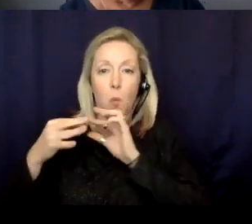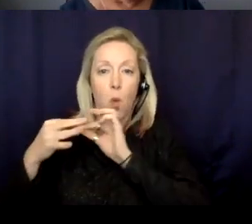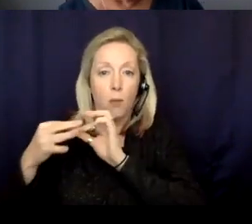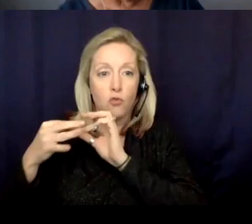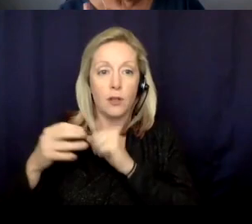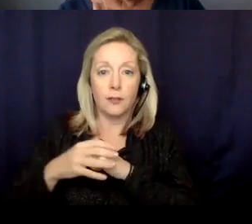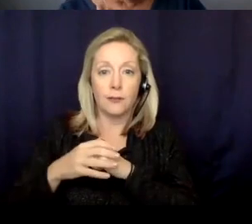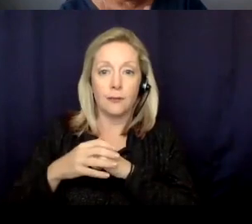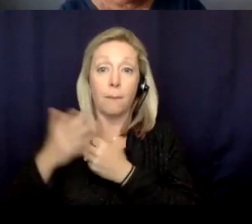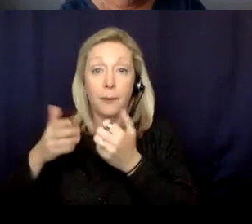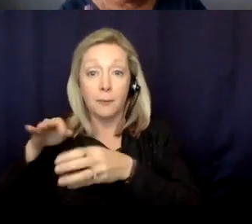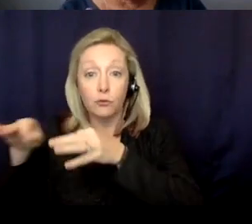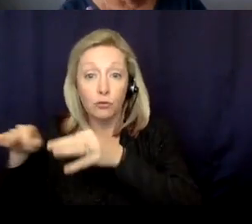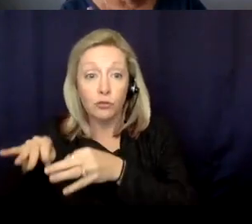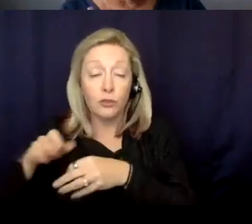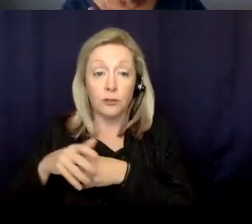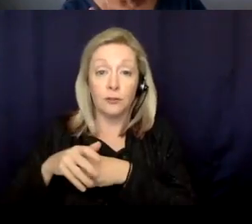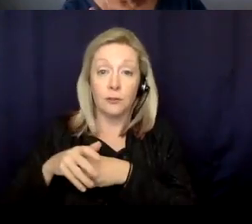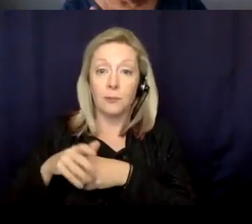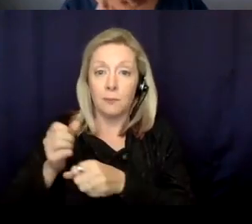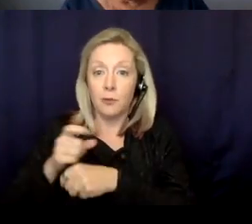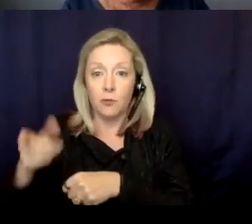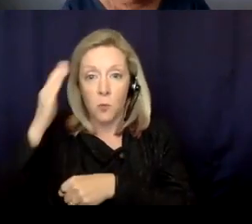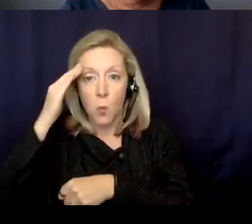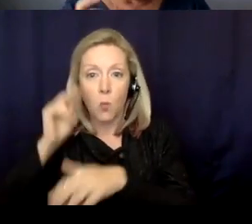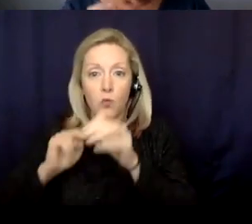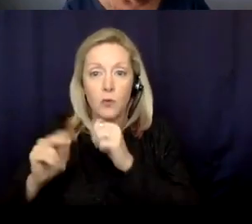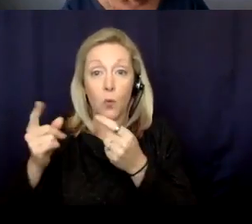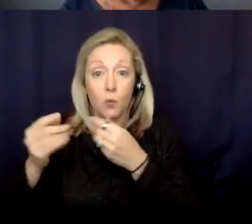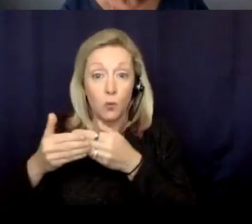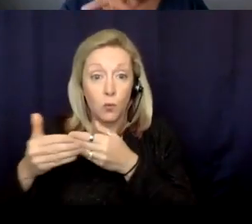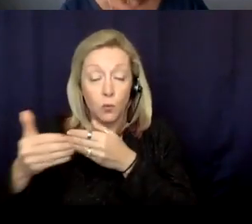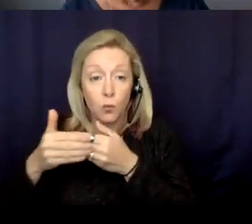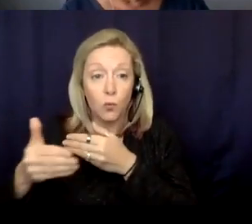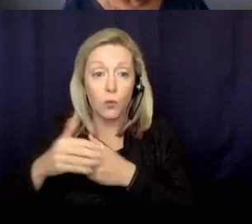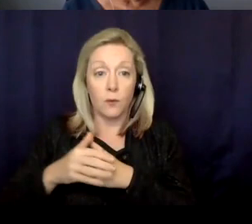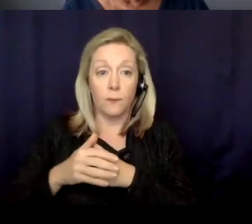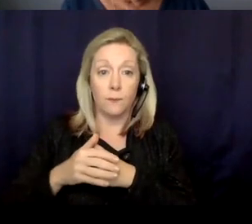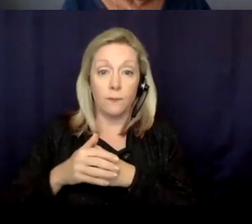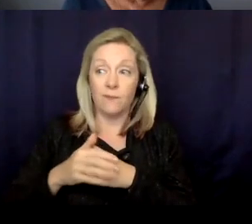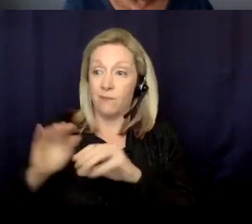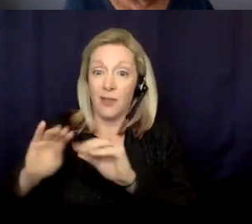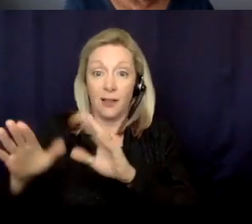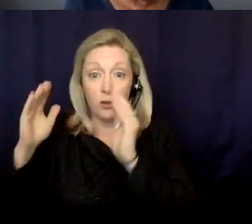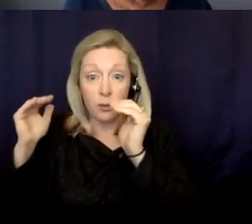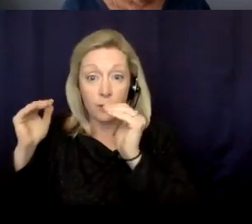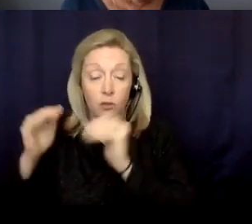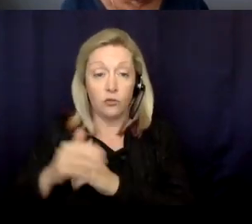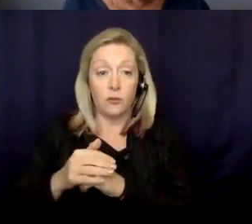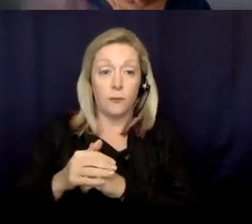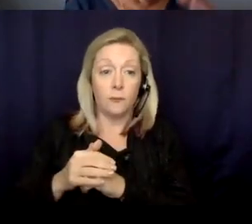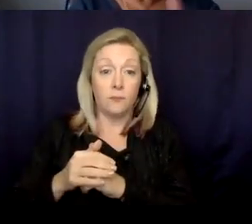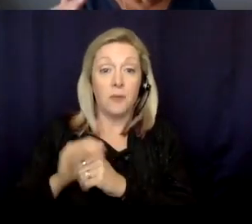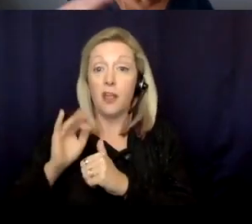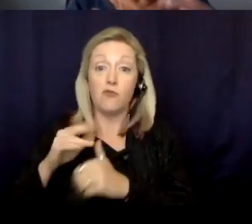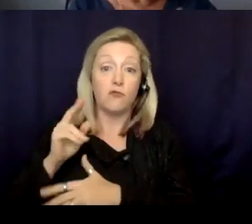some directions on how we're going to do this and what's expected. A lot of times if we